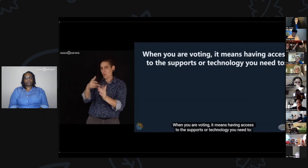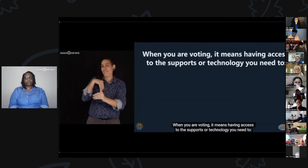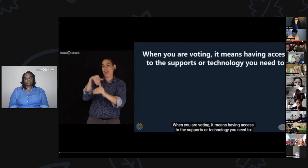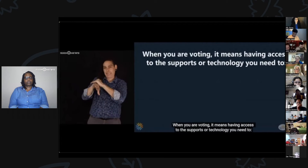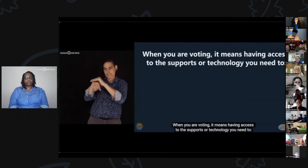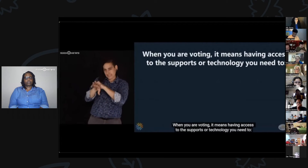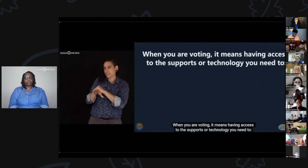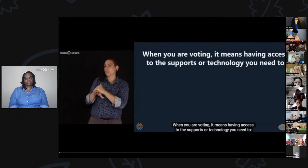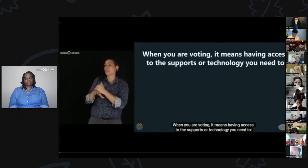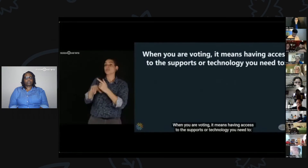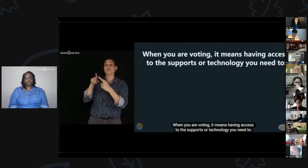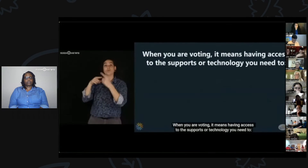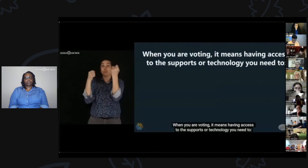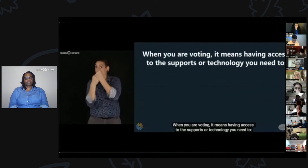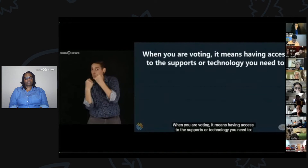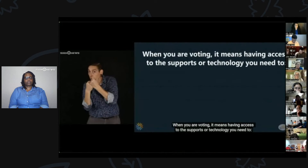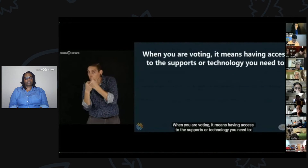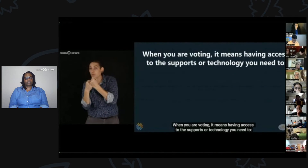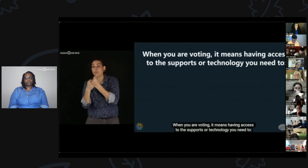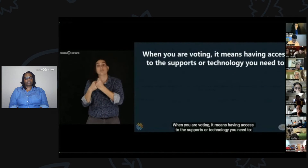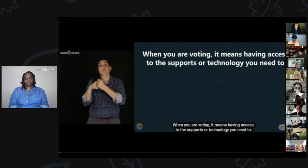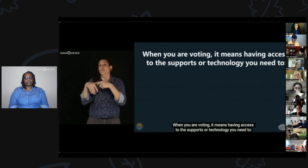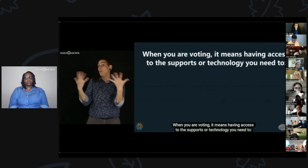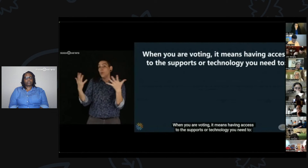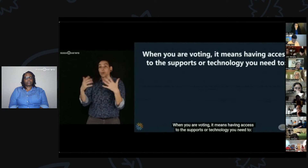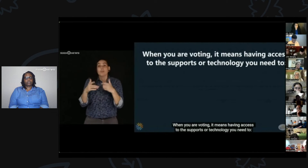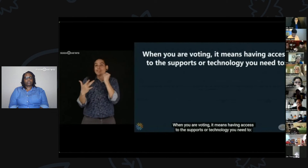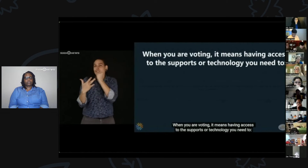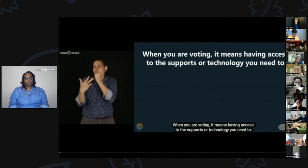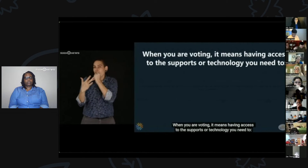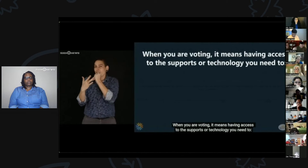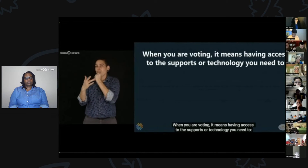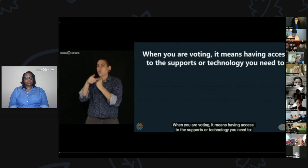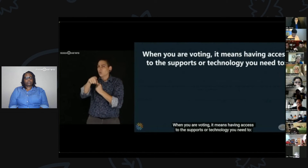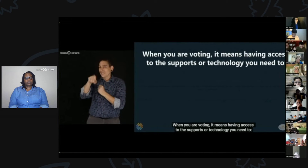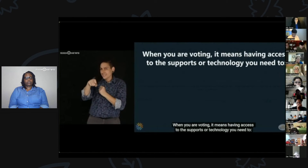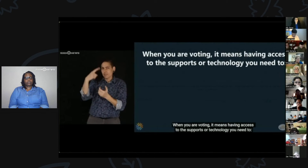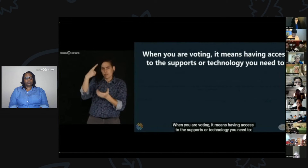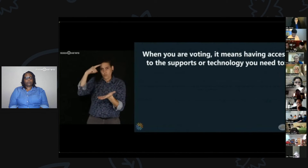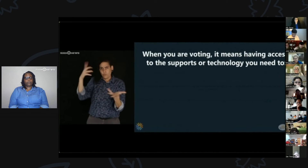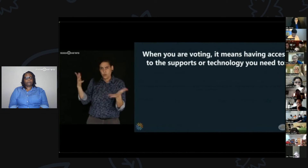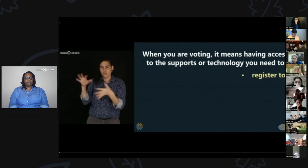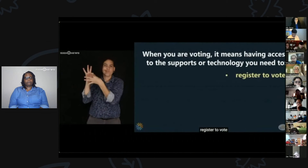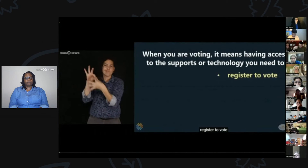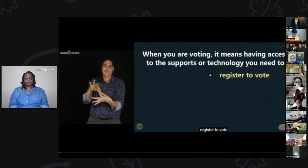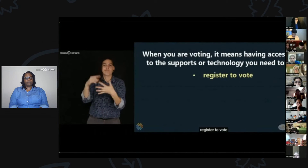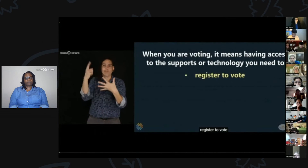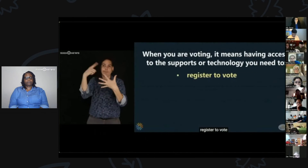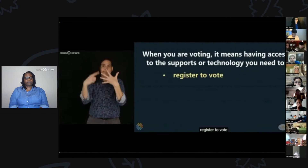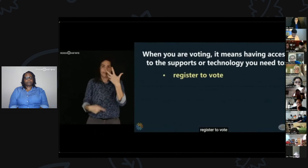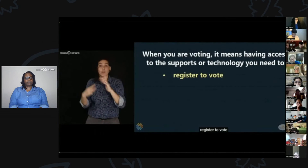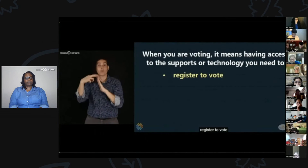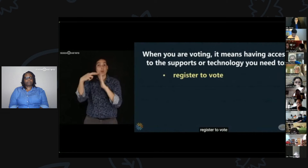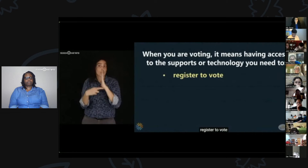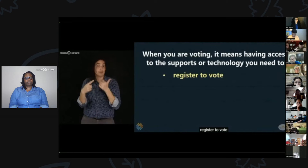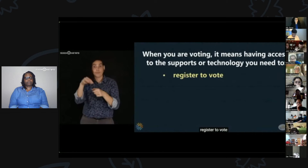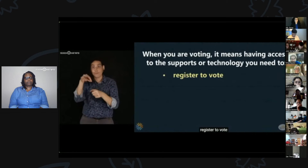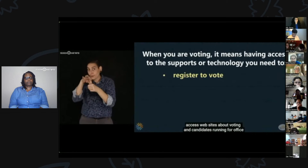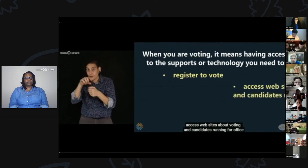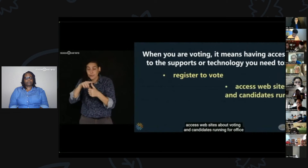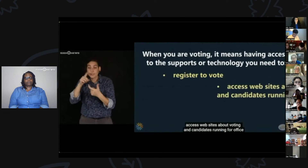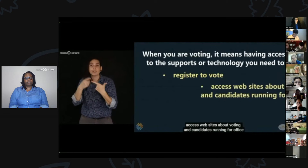having access to the support or technology you need to register to